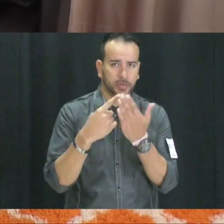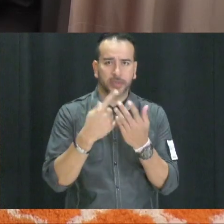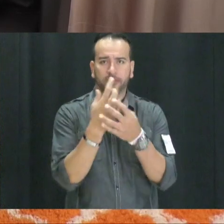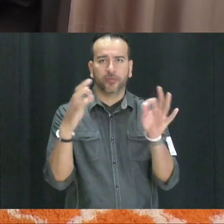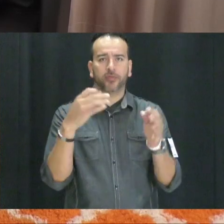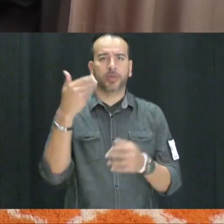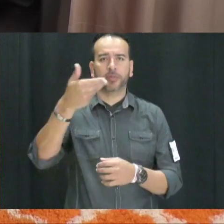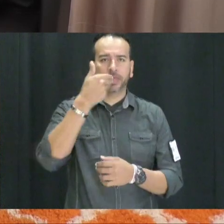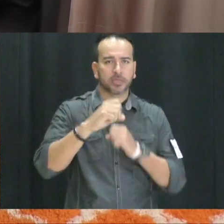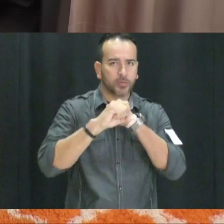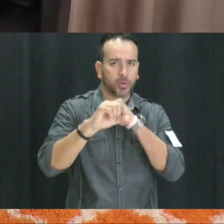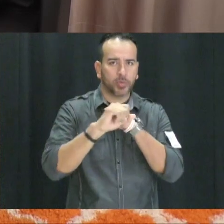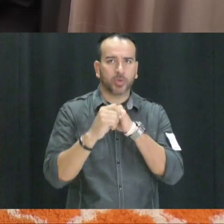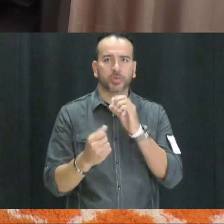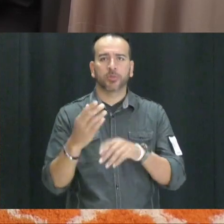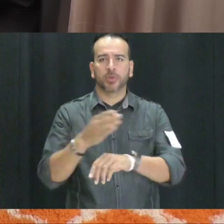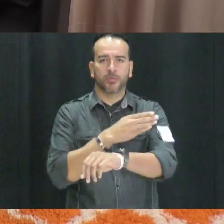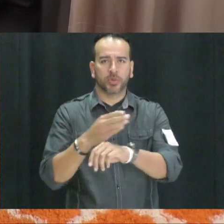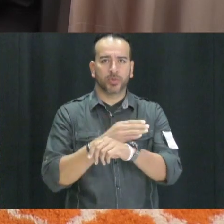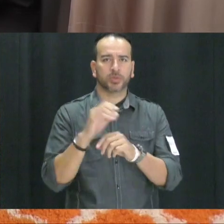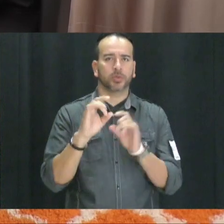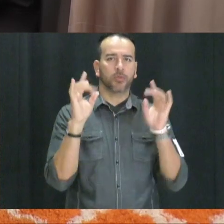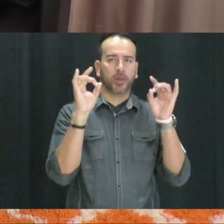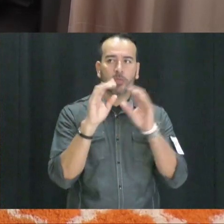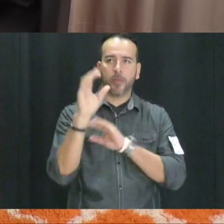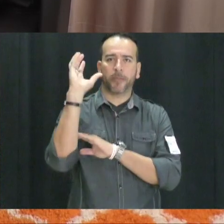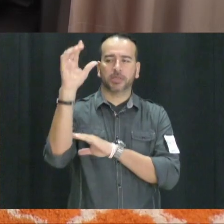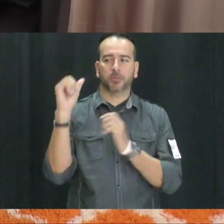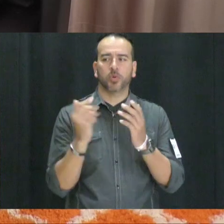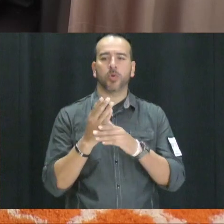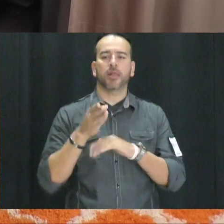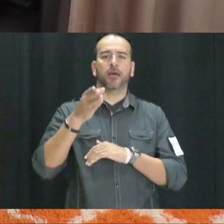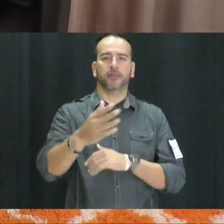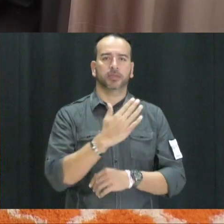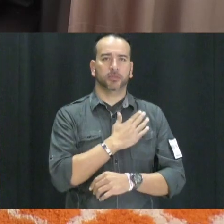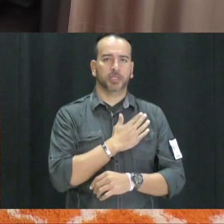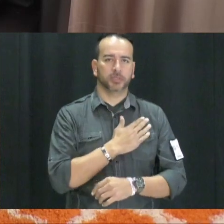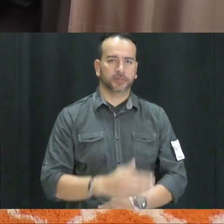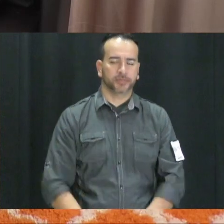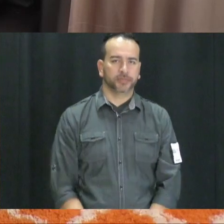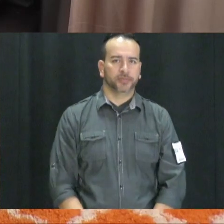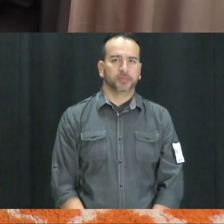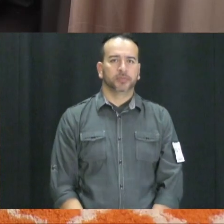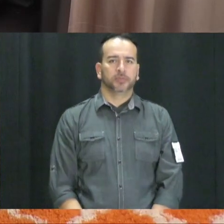pizza promotion the spring musical volleyball and basketball all of this and more coming up right after the pledge